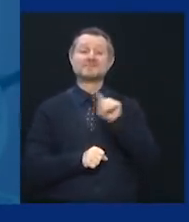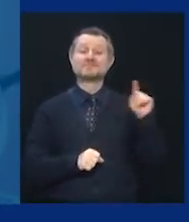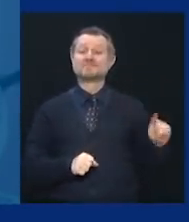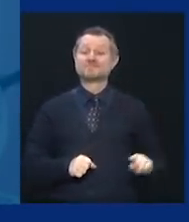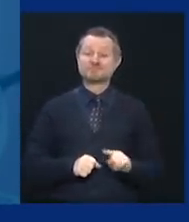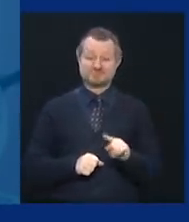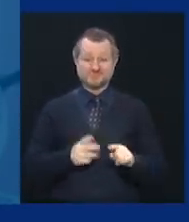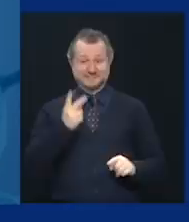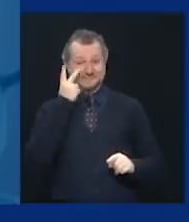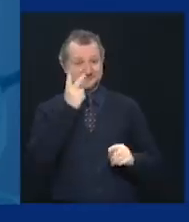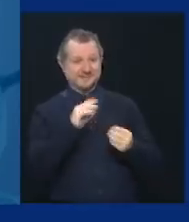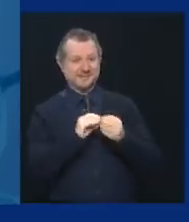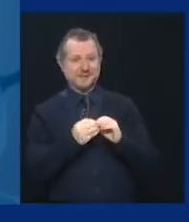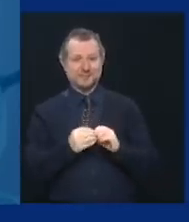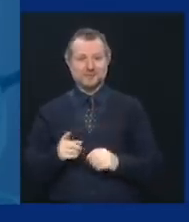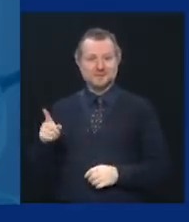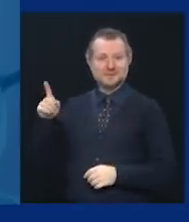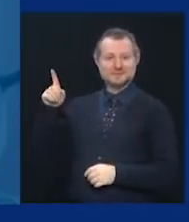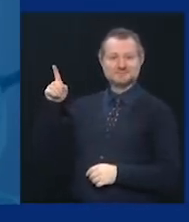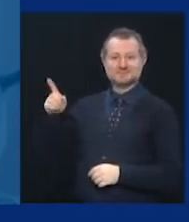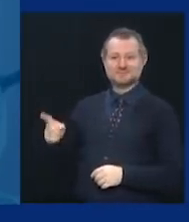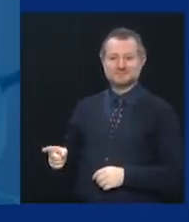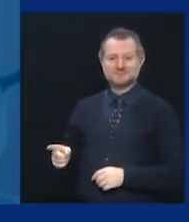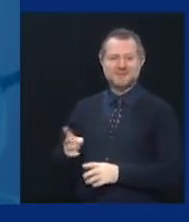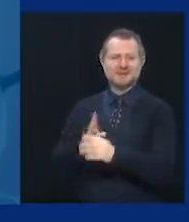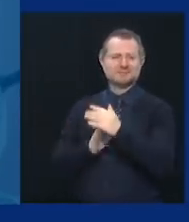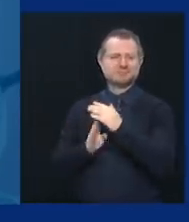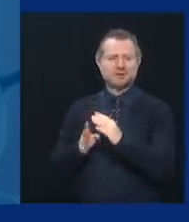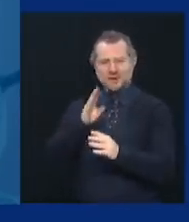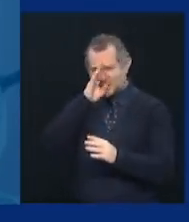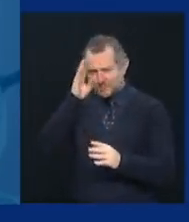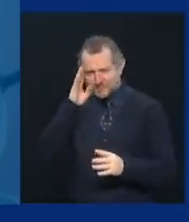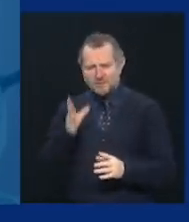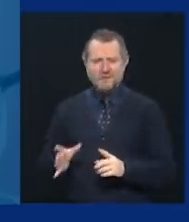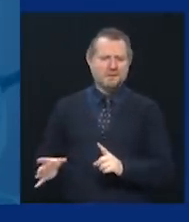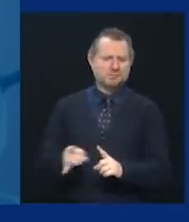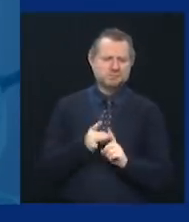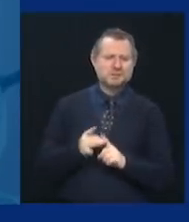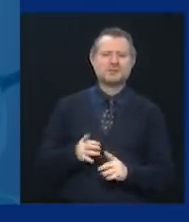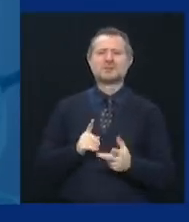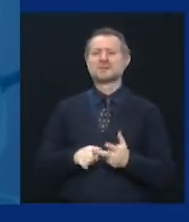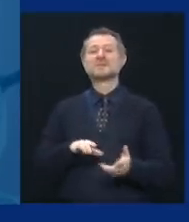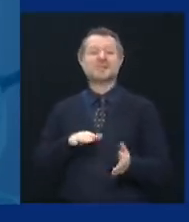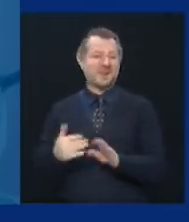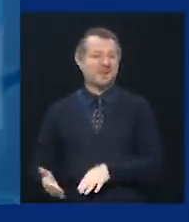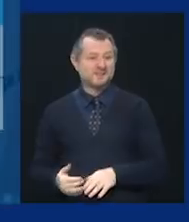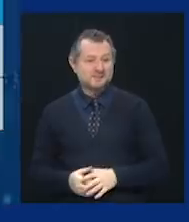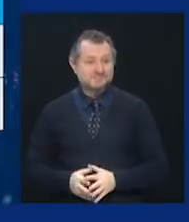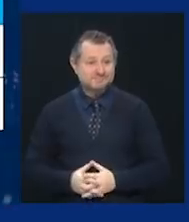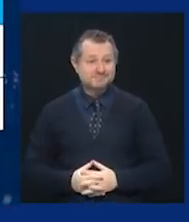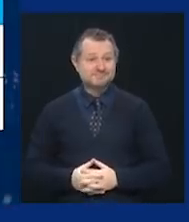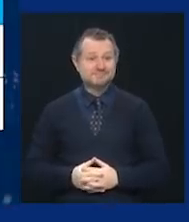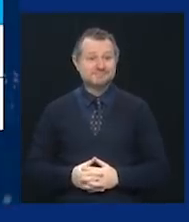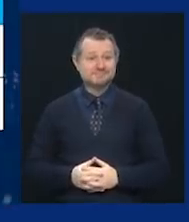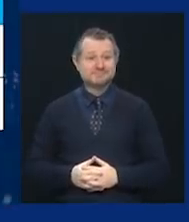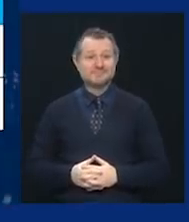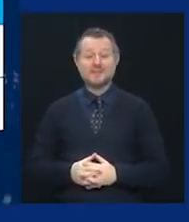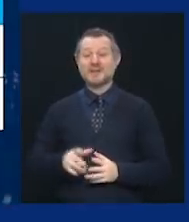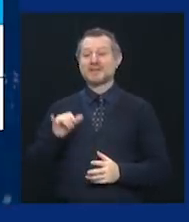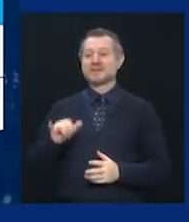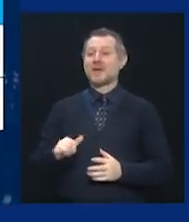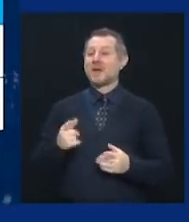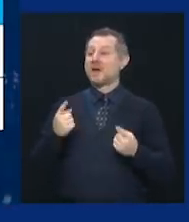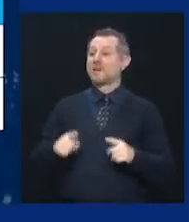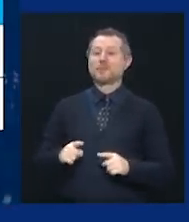growing numbers of hospitalizations, of infections, and of deaths, unfortunately. And it is a consequence of